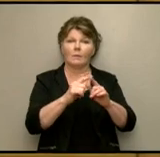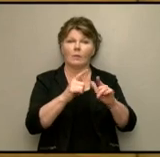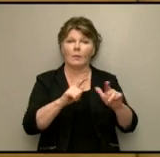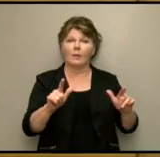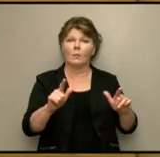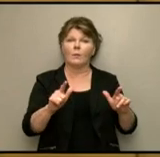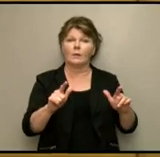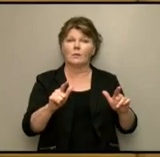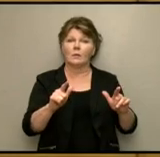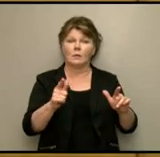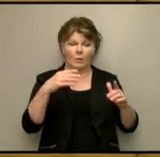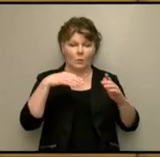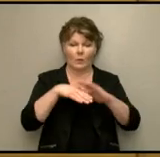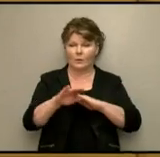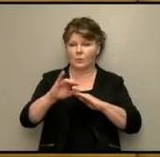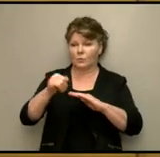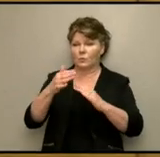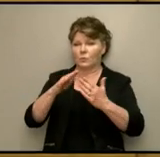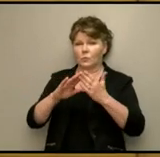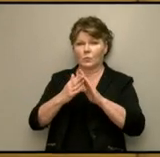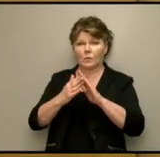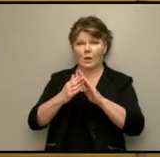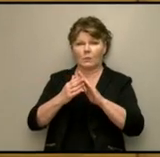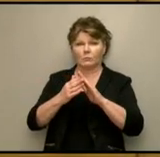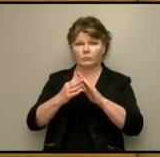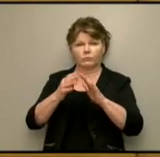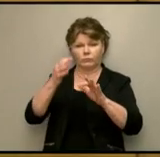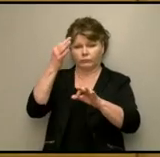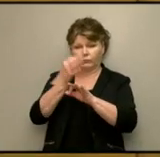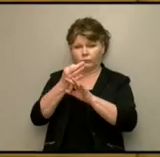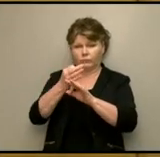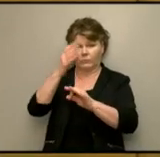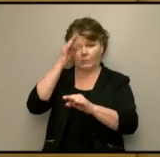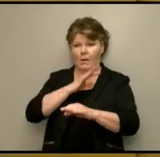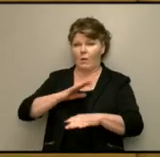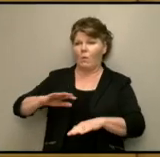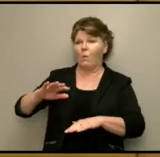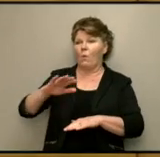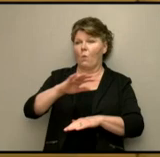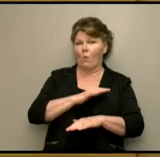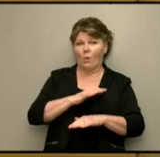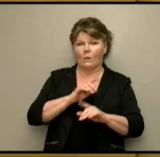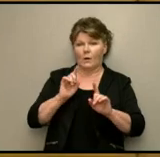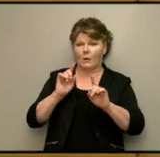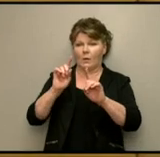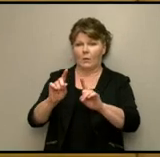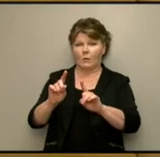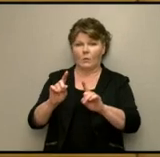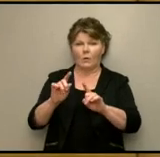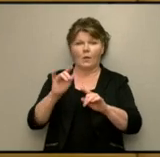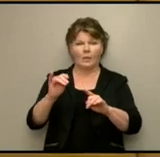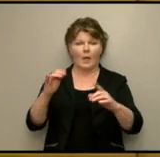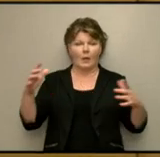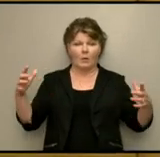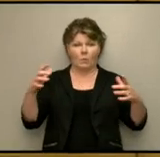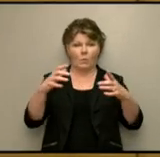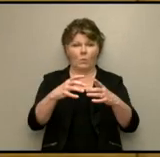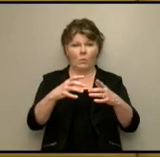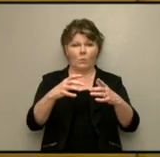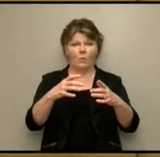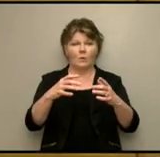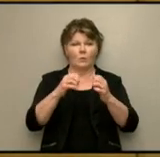dwelling in Jerusalem Jews, devout men from every nation under heaven. And at this sound the multitude came together, and they were